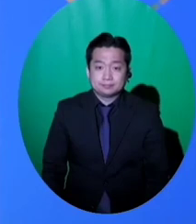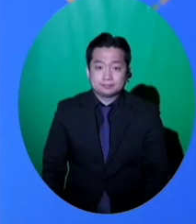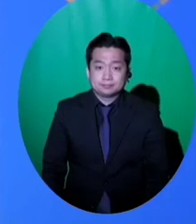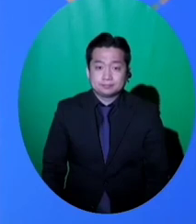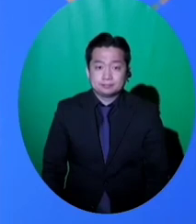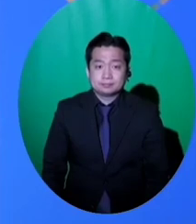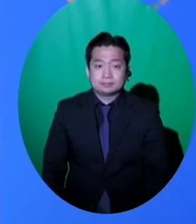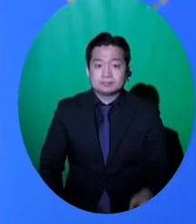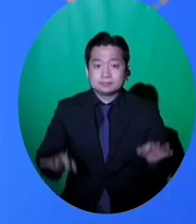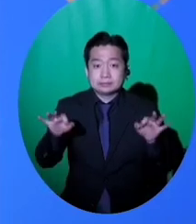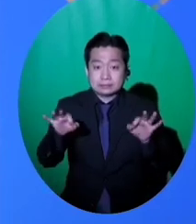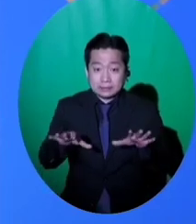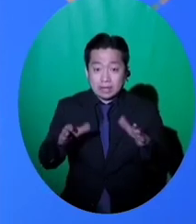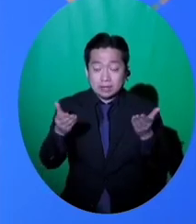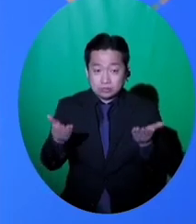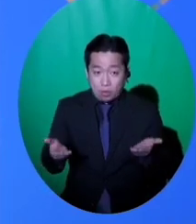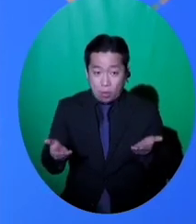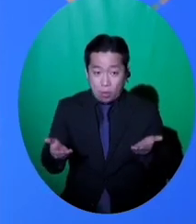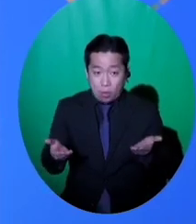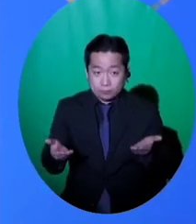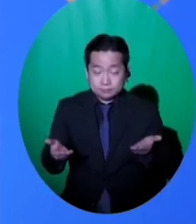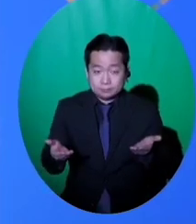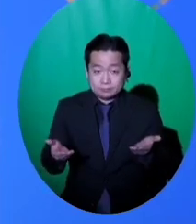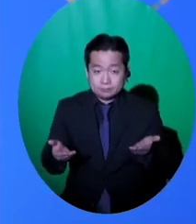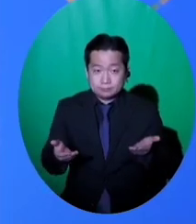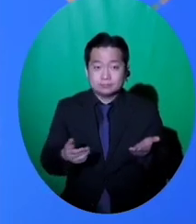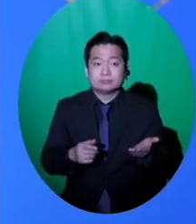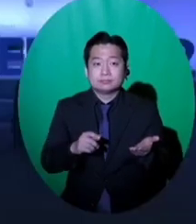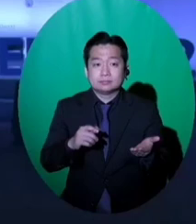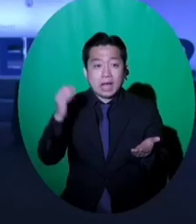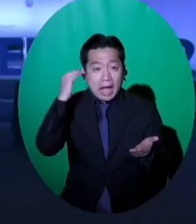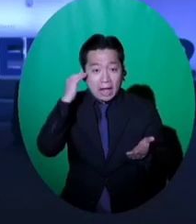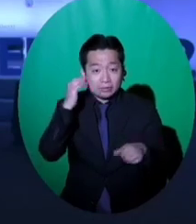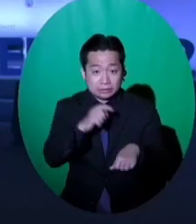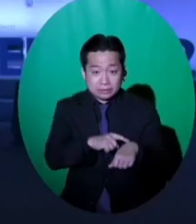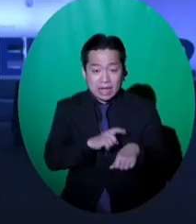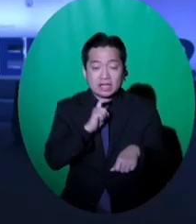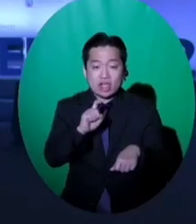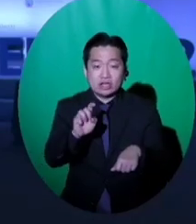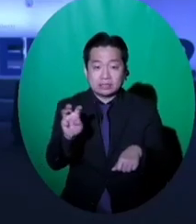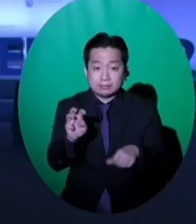we'll resume at 10:30 a.m. Korean time. Thank you.